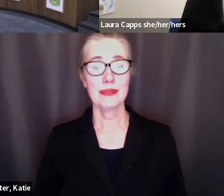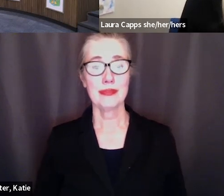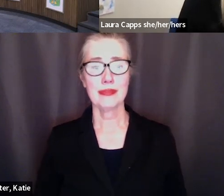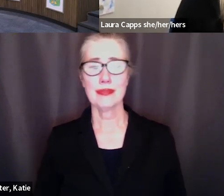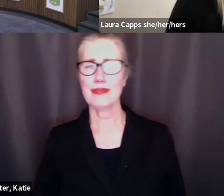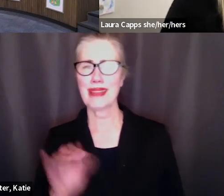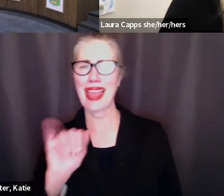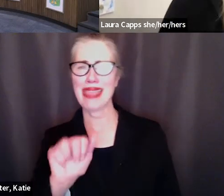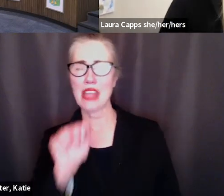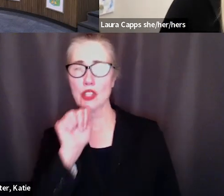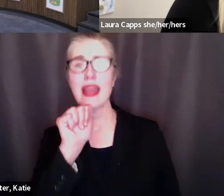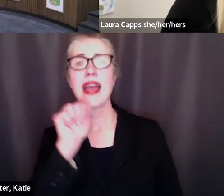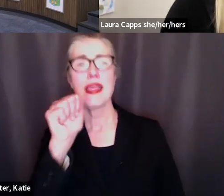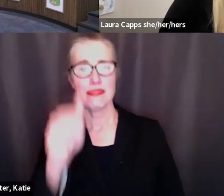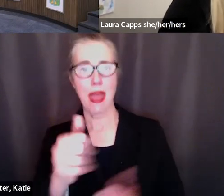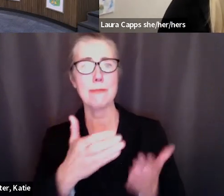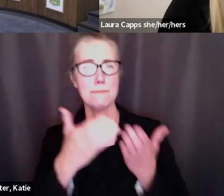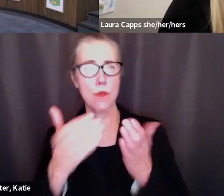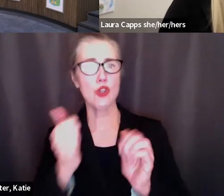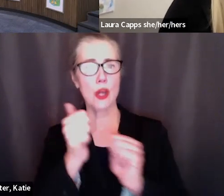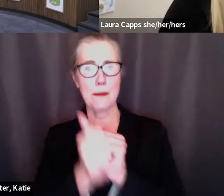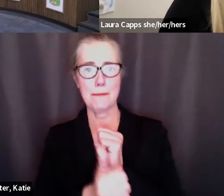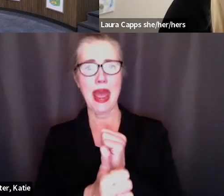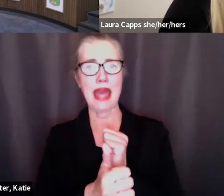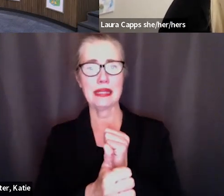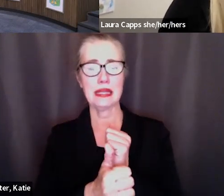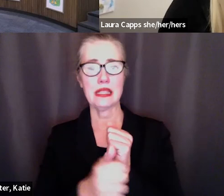okay motion passes unanimously